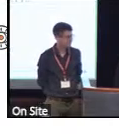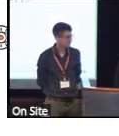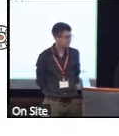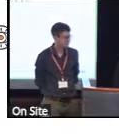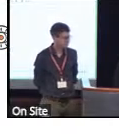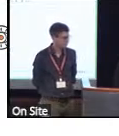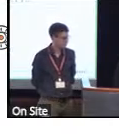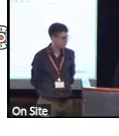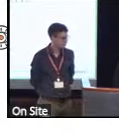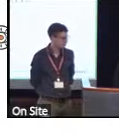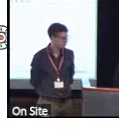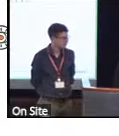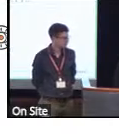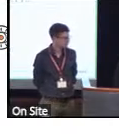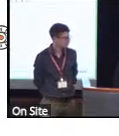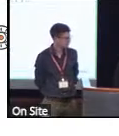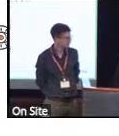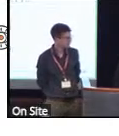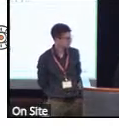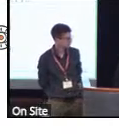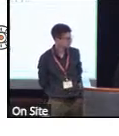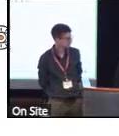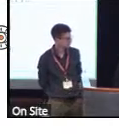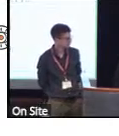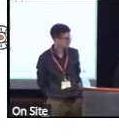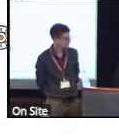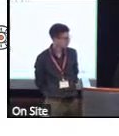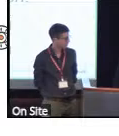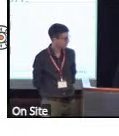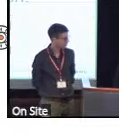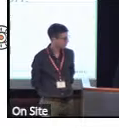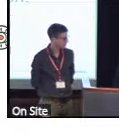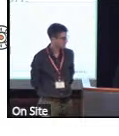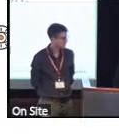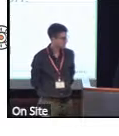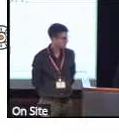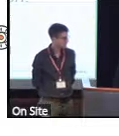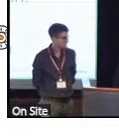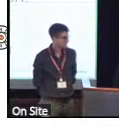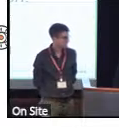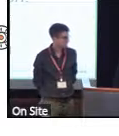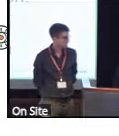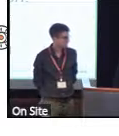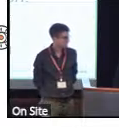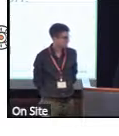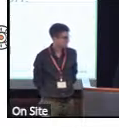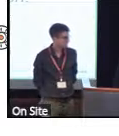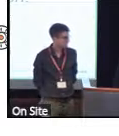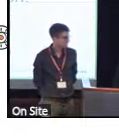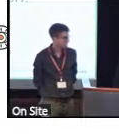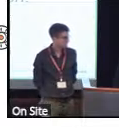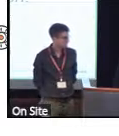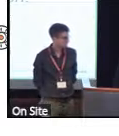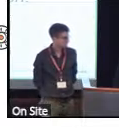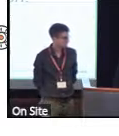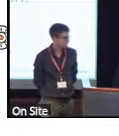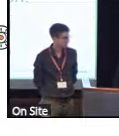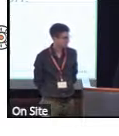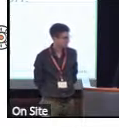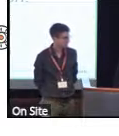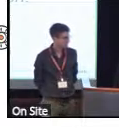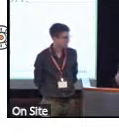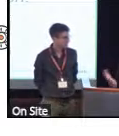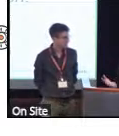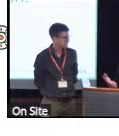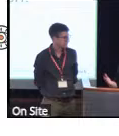So we wanted to start a little bit and just introduce the Sense Network to you. So the whole goal of this network,